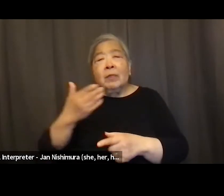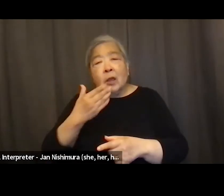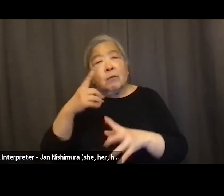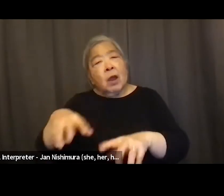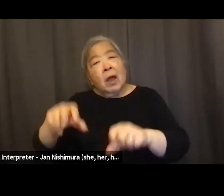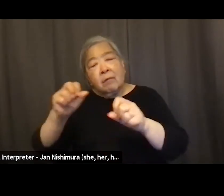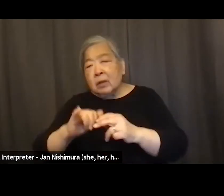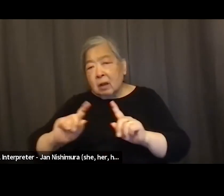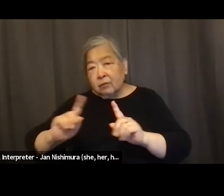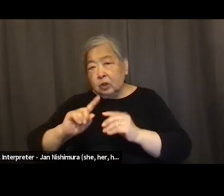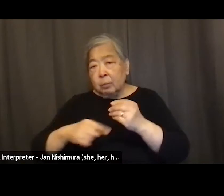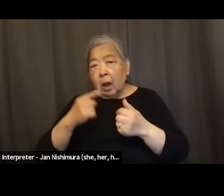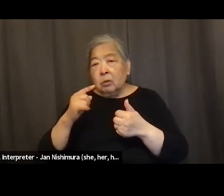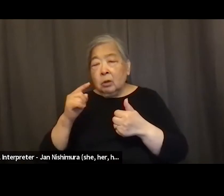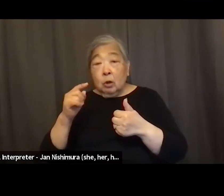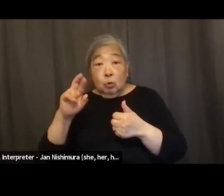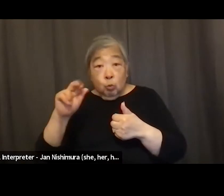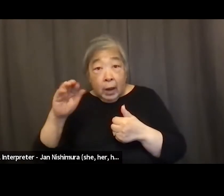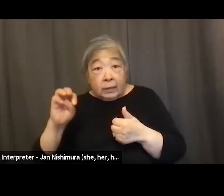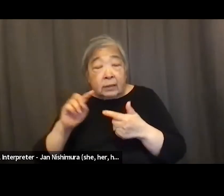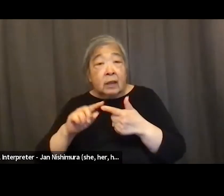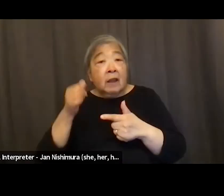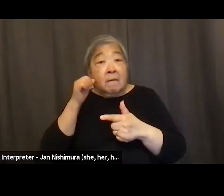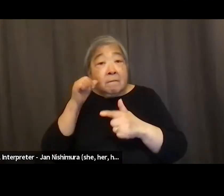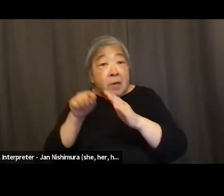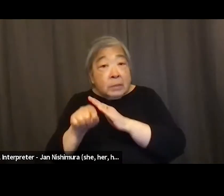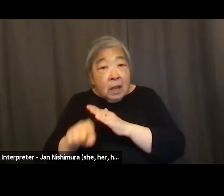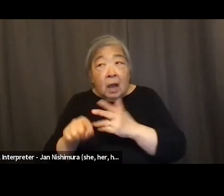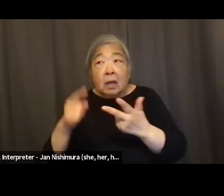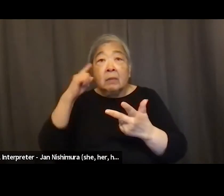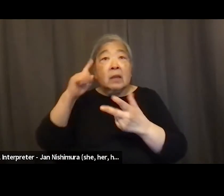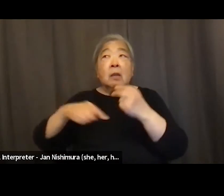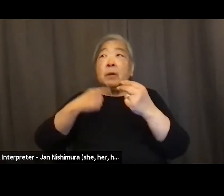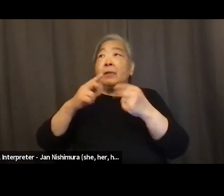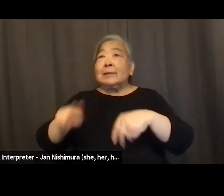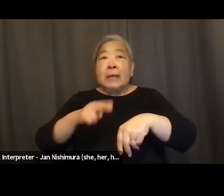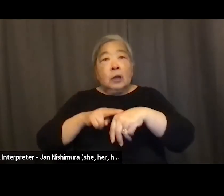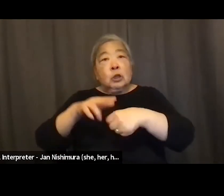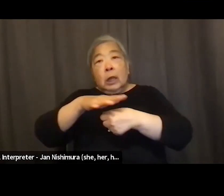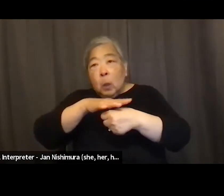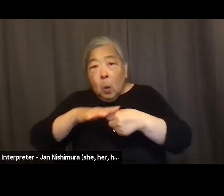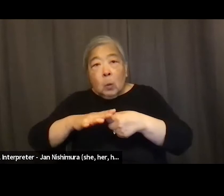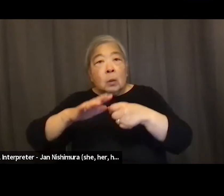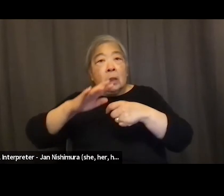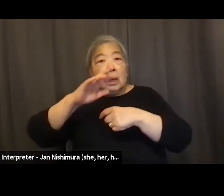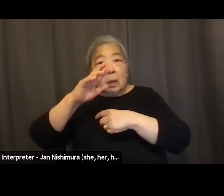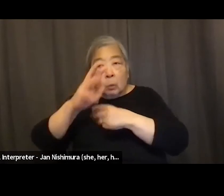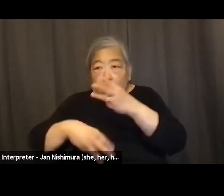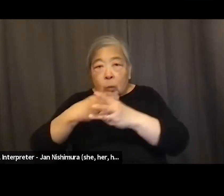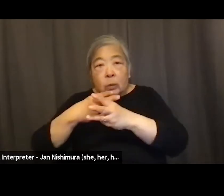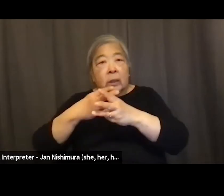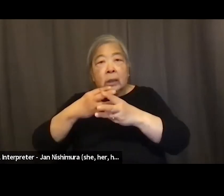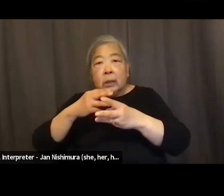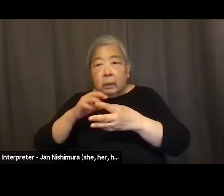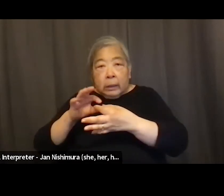around race and femicide and thinking about this transnationally, globally, nationally, locally, intimately,